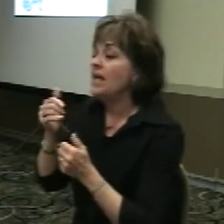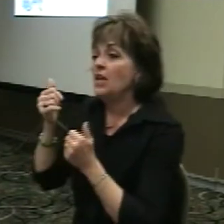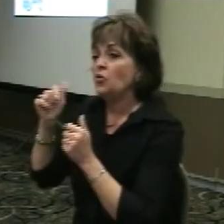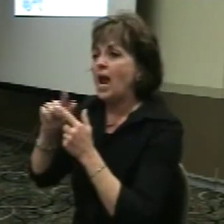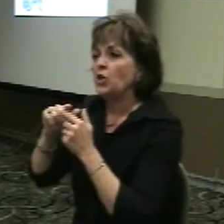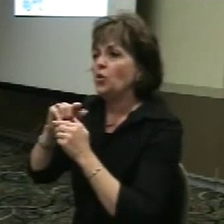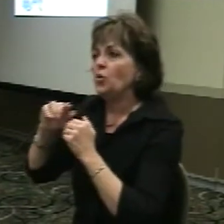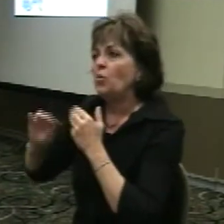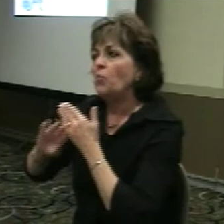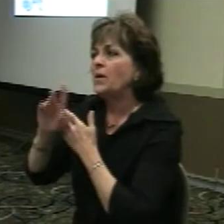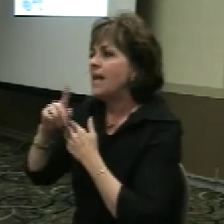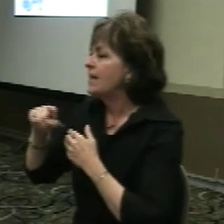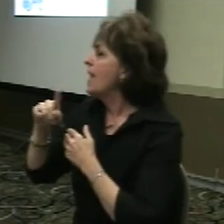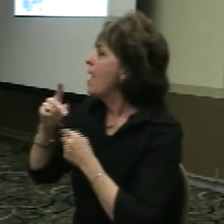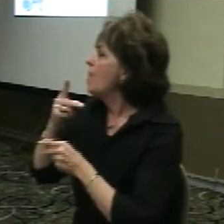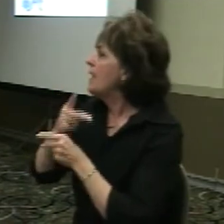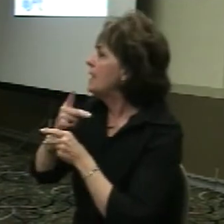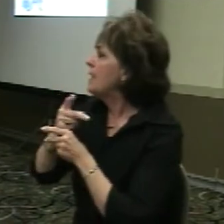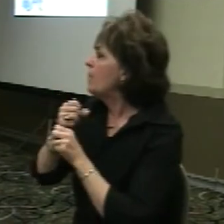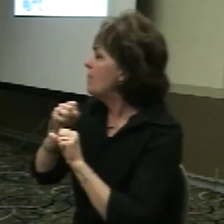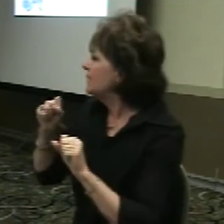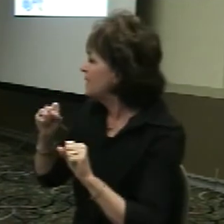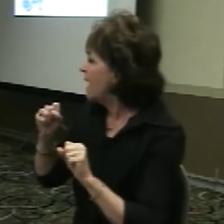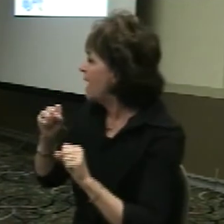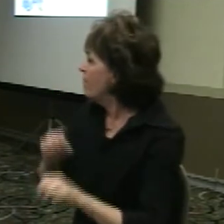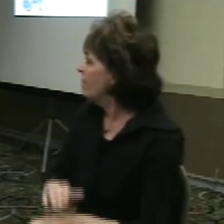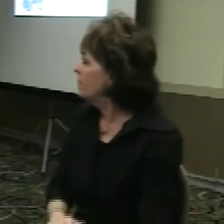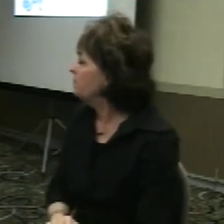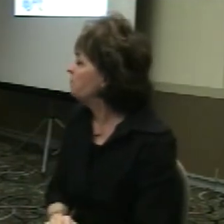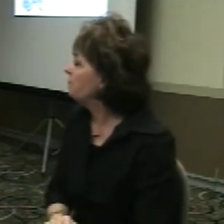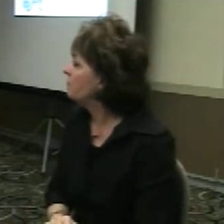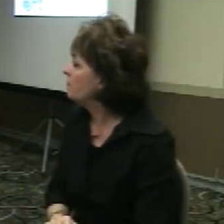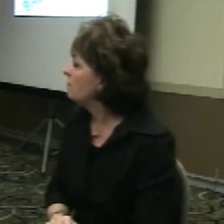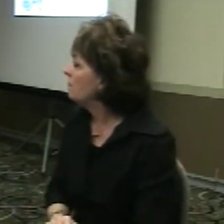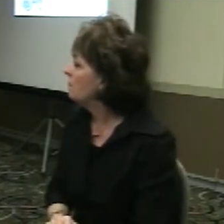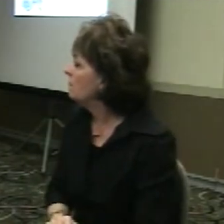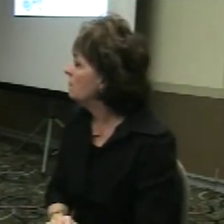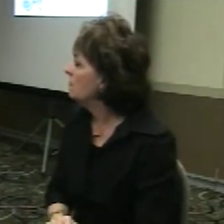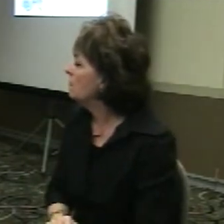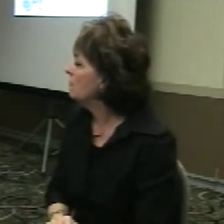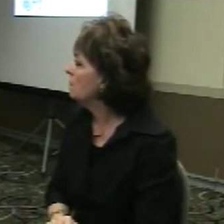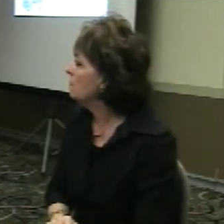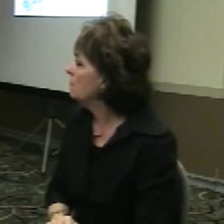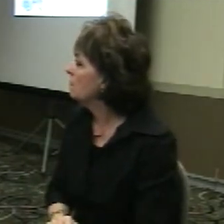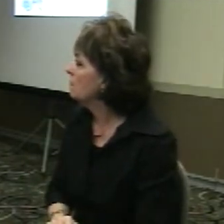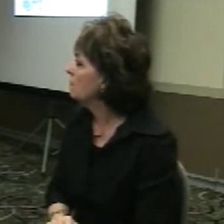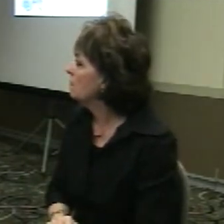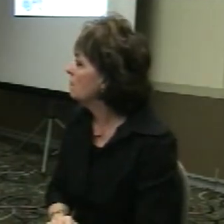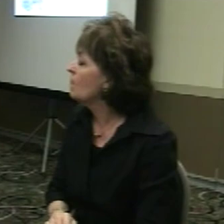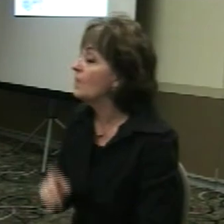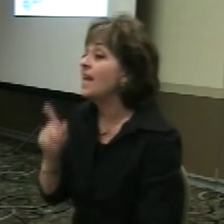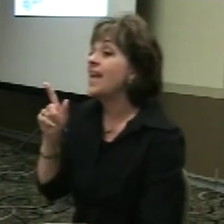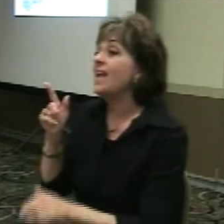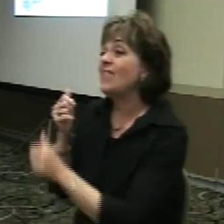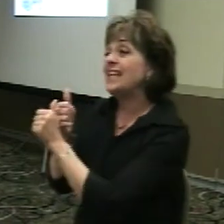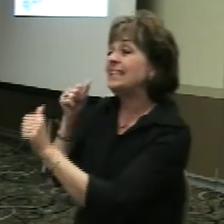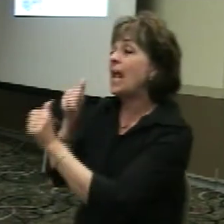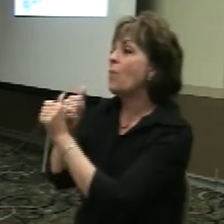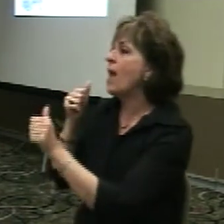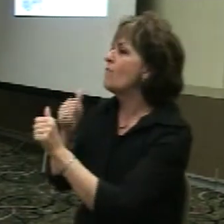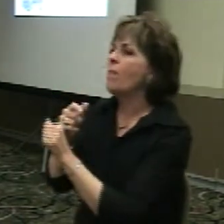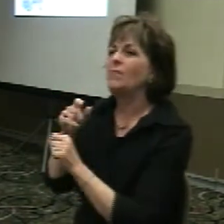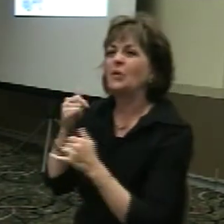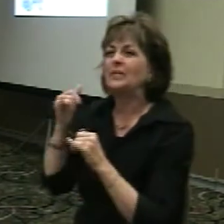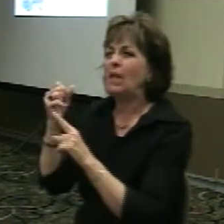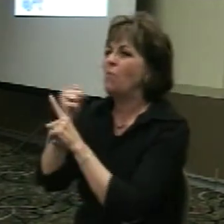well from ridicule. And even if they aren't, if they stay away from them, they're still bullied